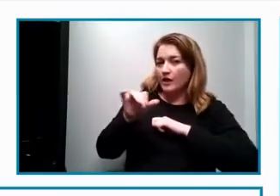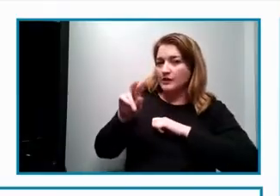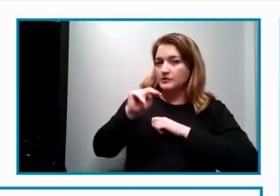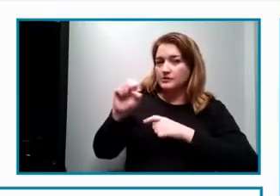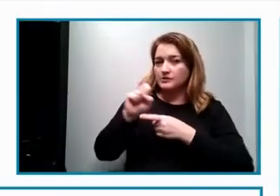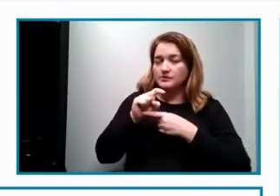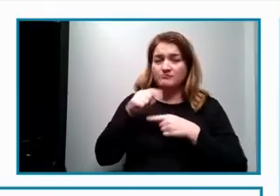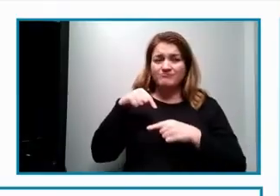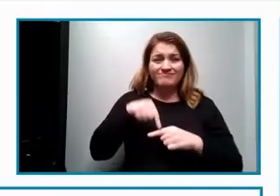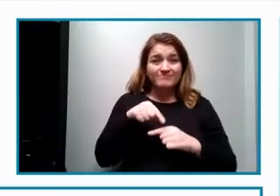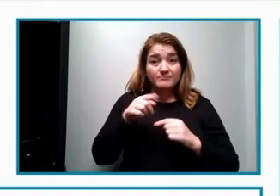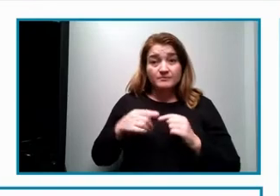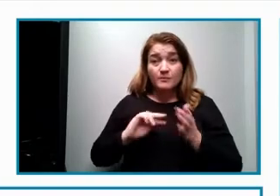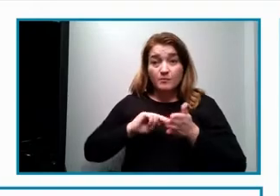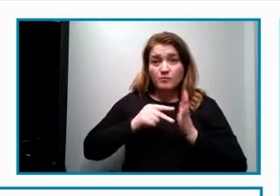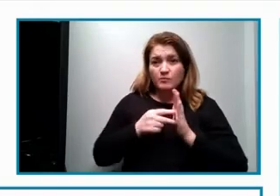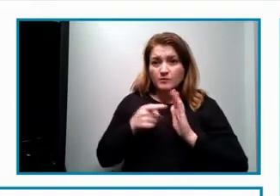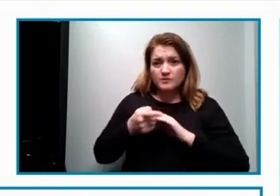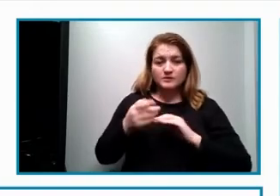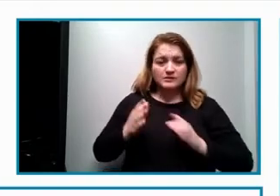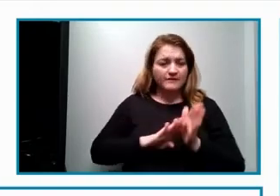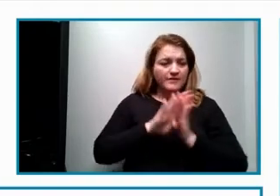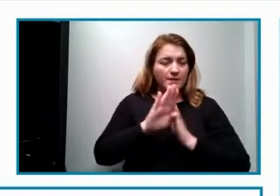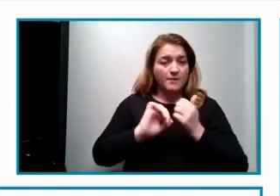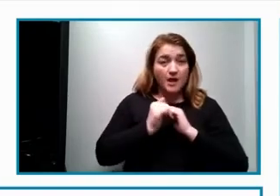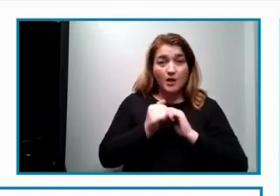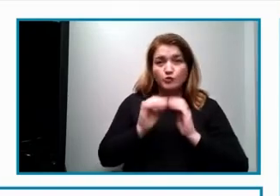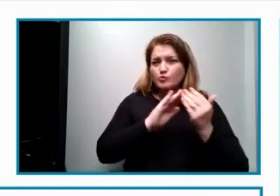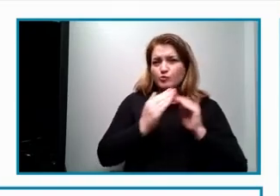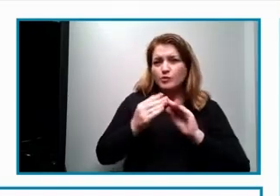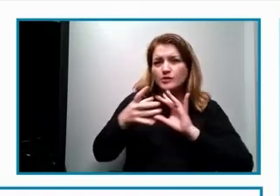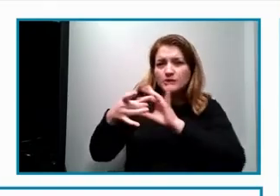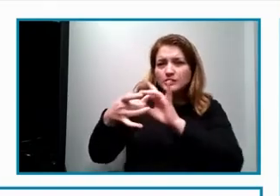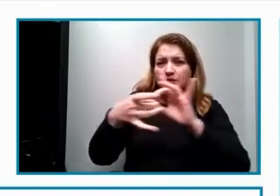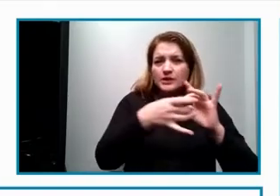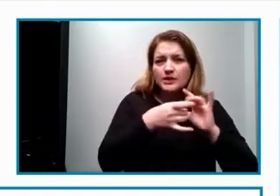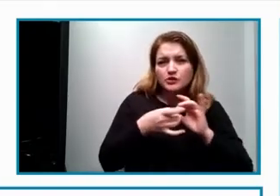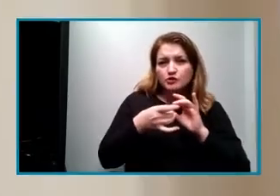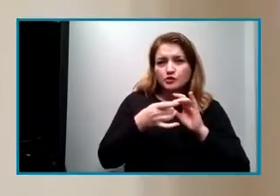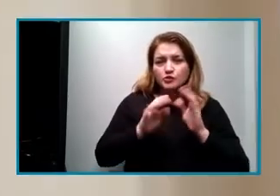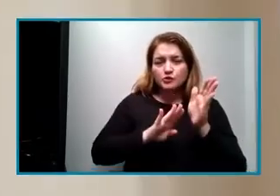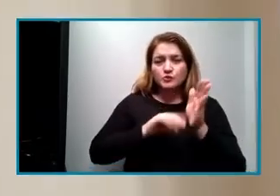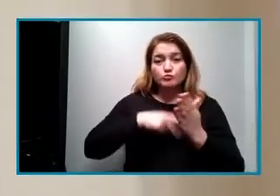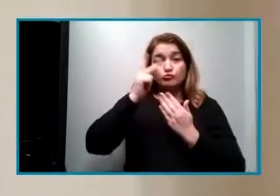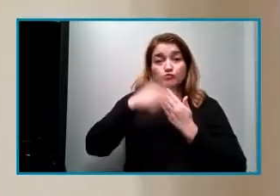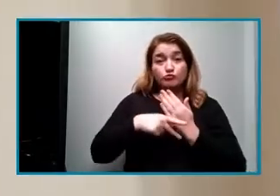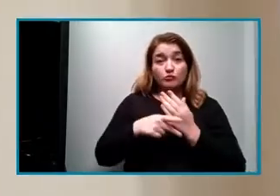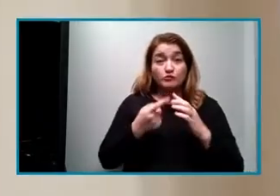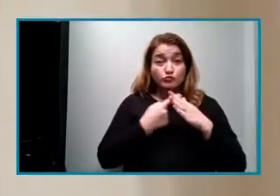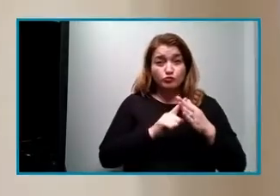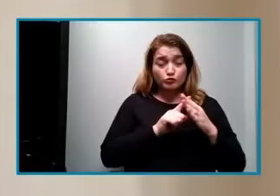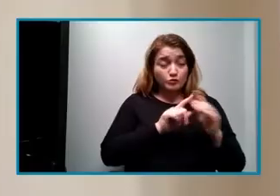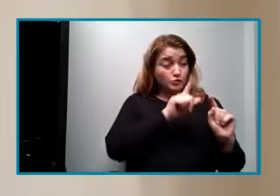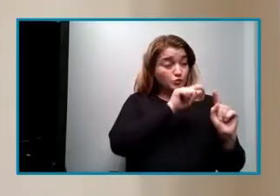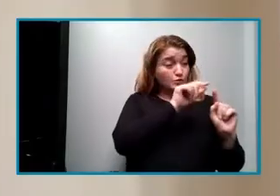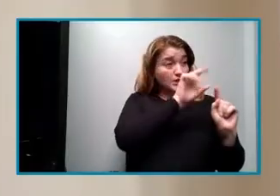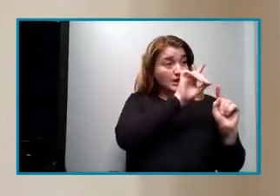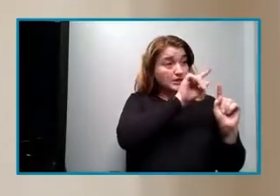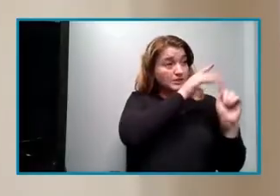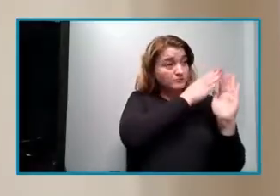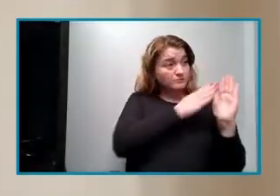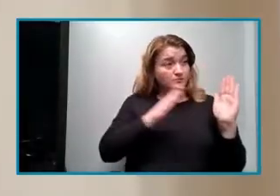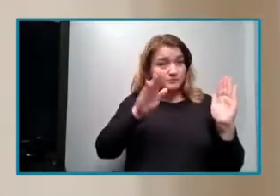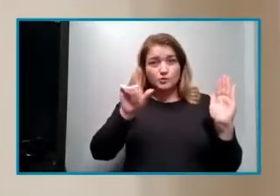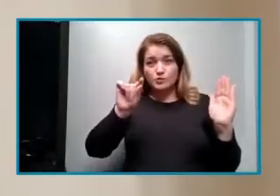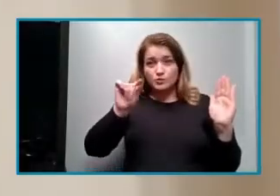been developed through Community Connections projects, which took place between 2018 and 2020. These projects